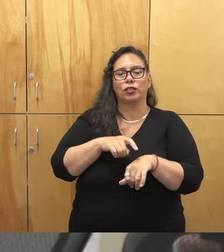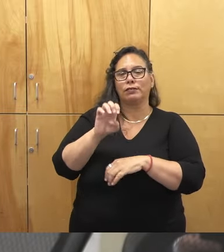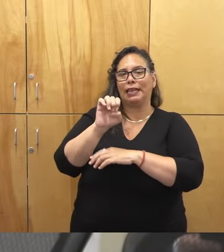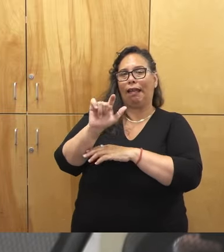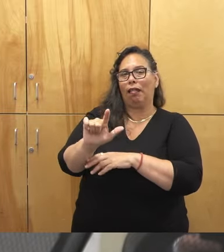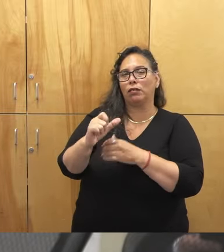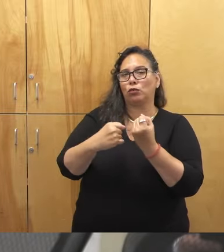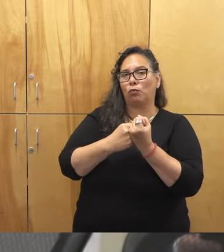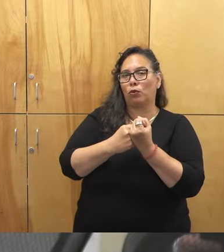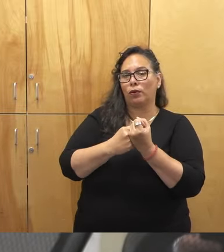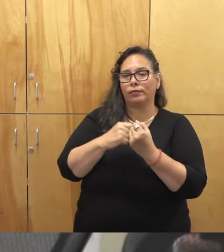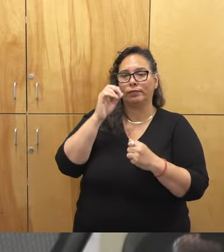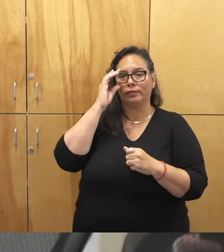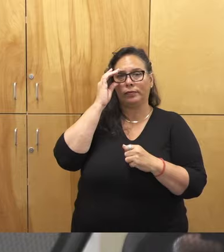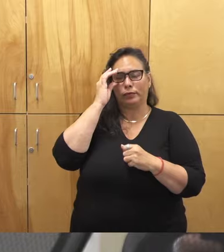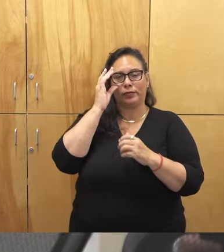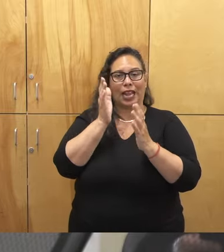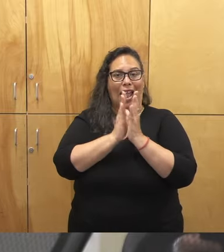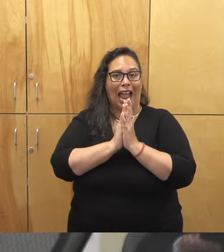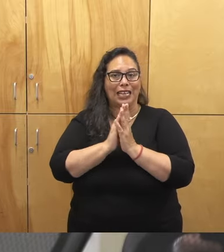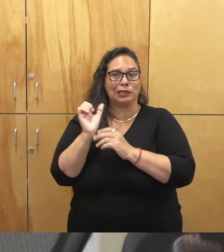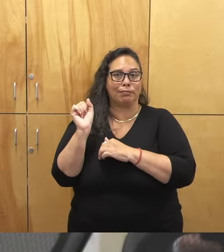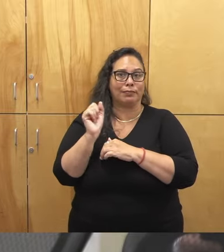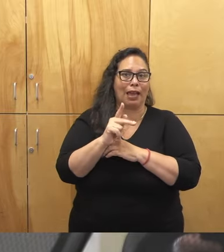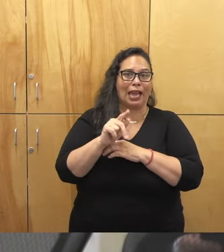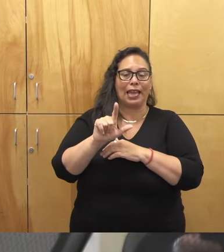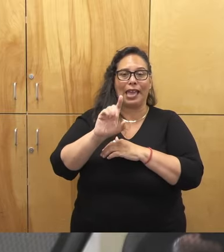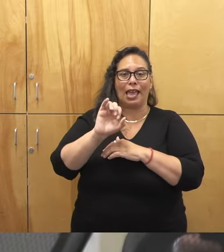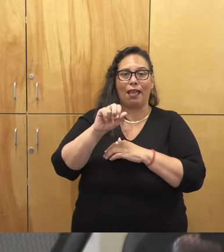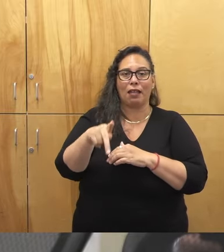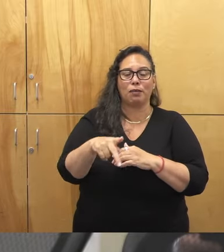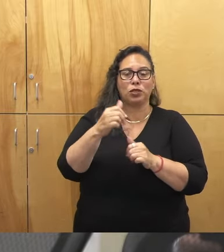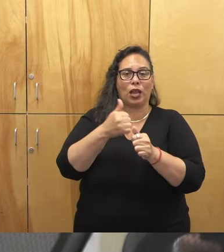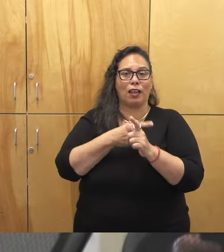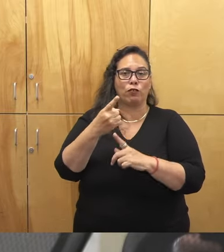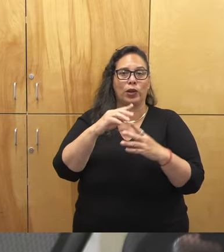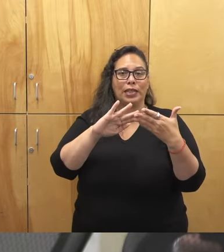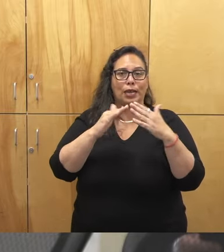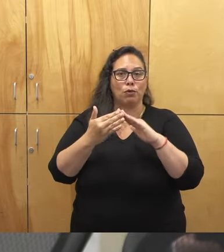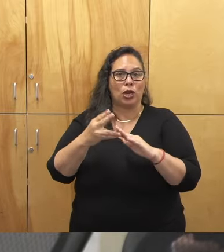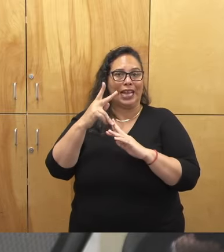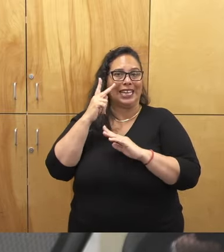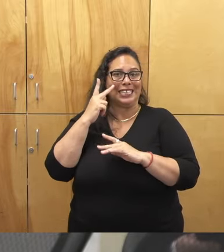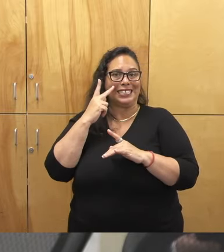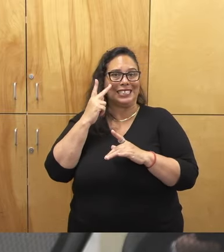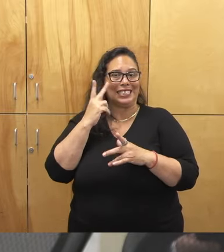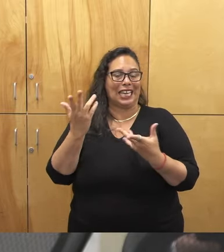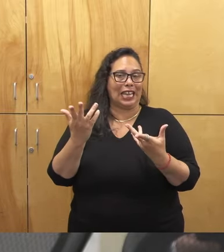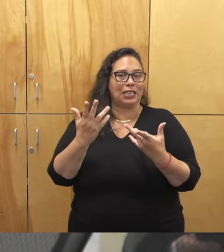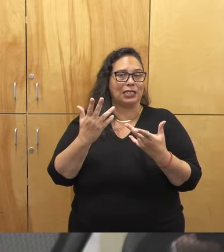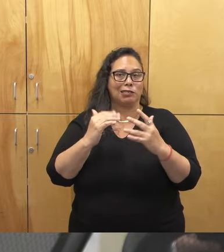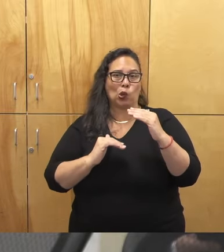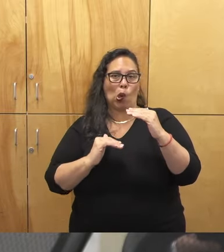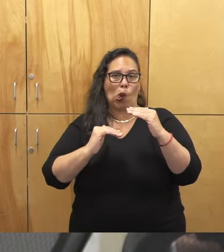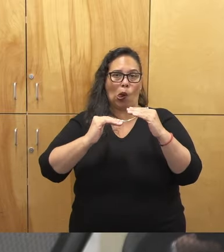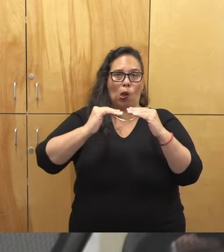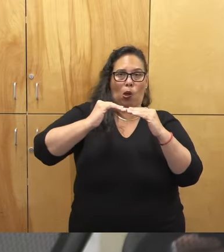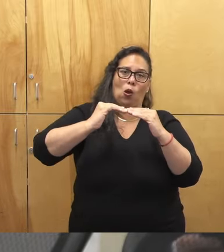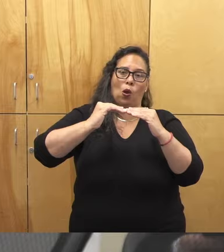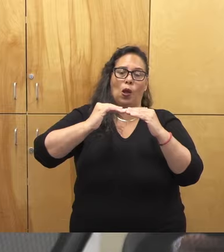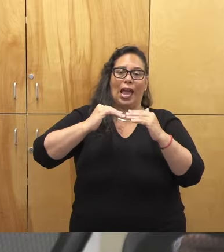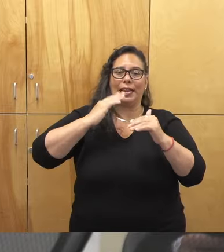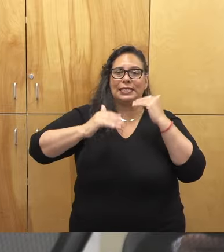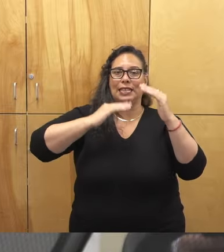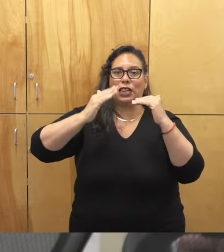supports. I ask that you put it in the LCAP so that everyone in the community can see your full plan to close equity gaps and accelerate